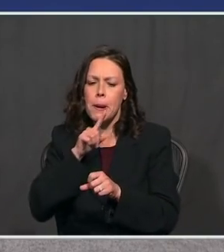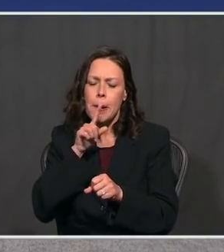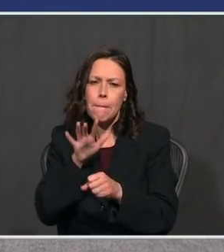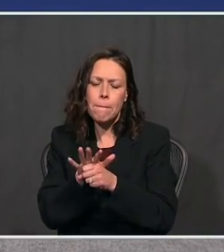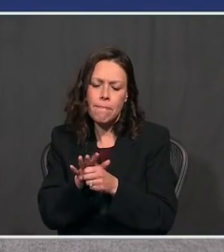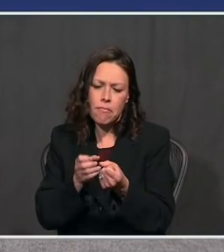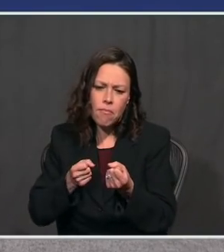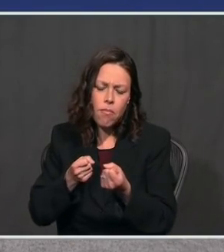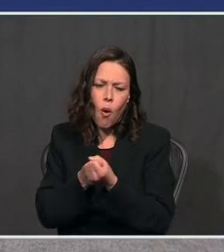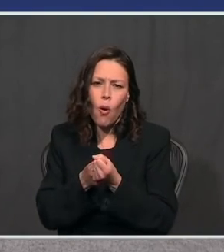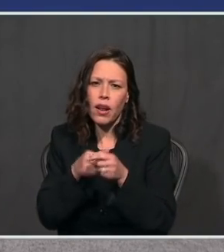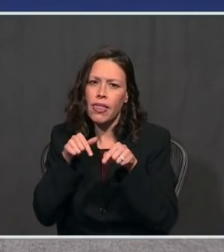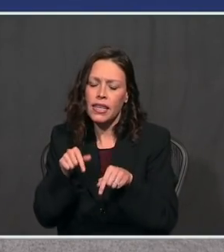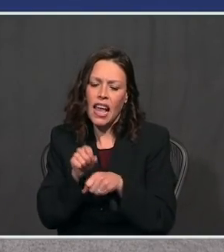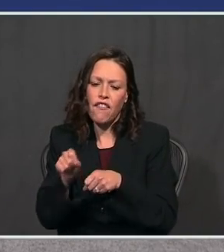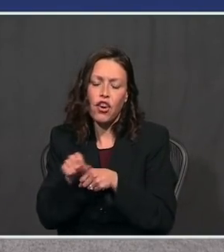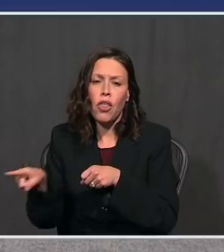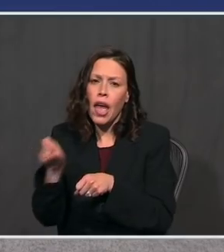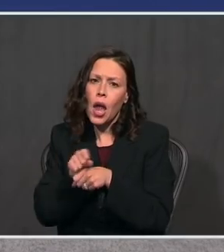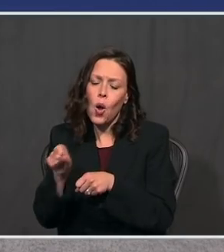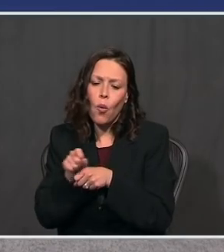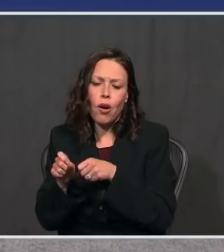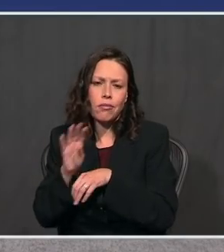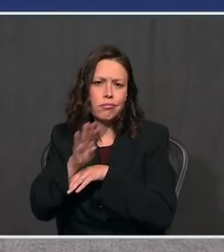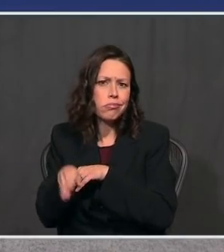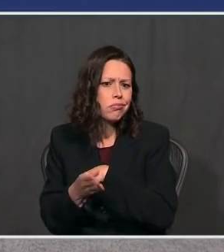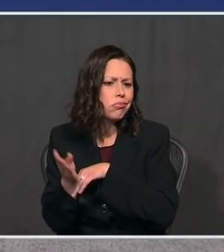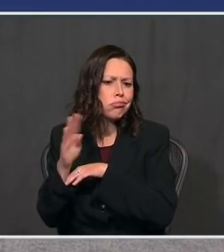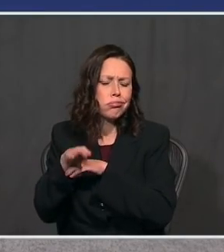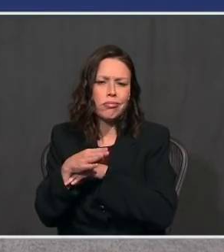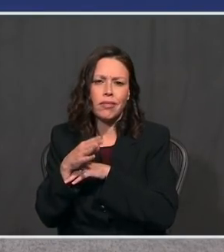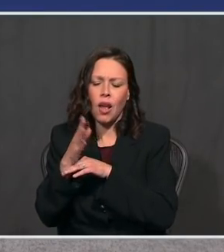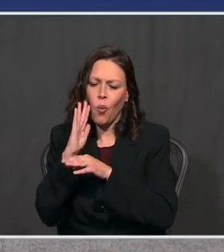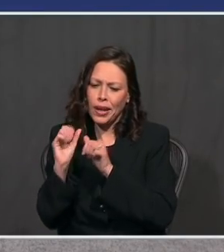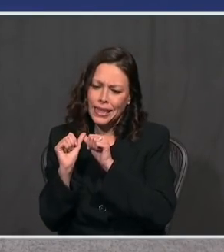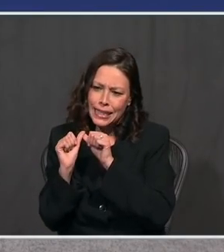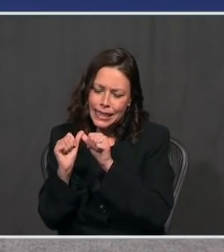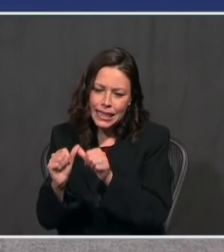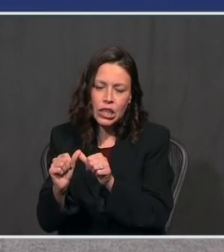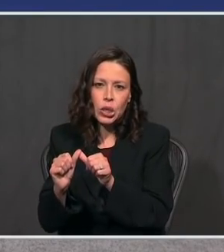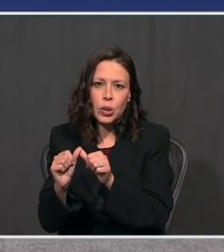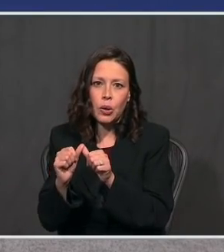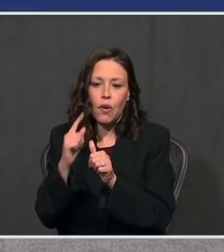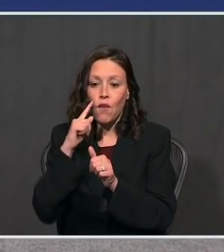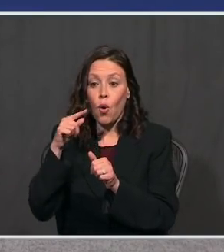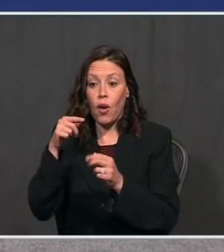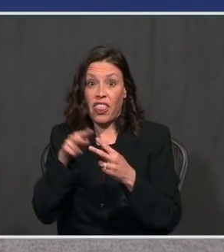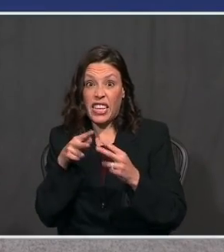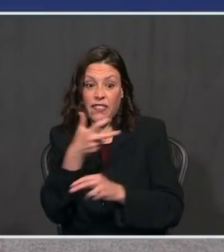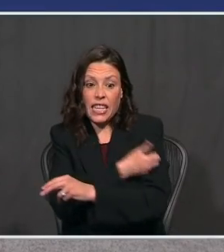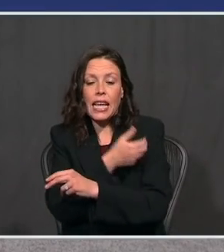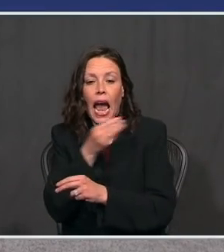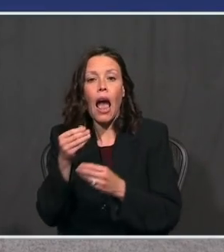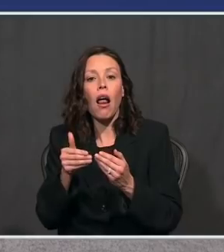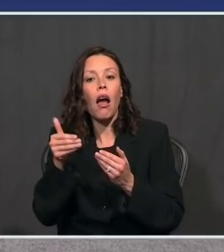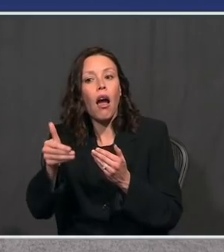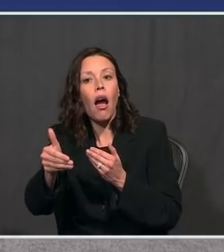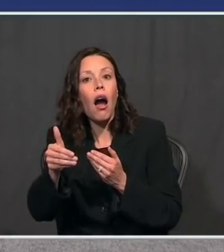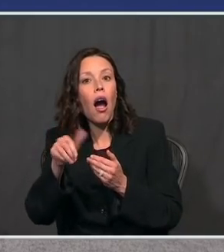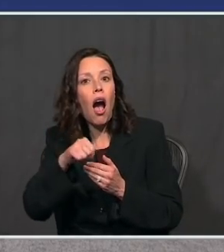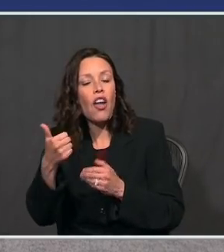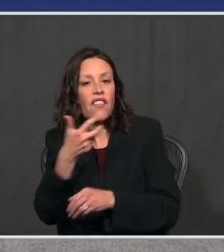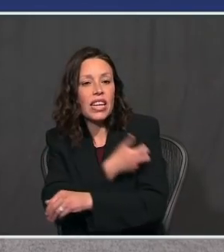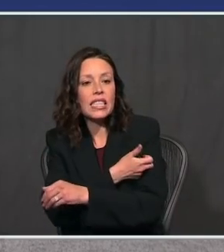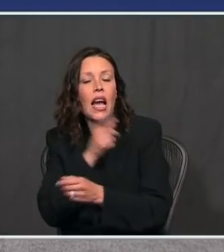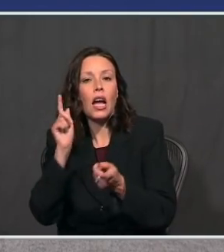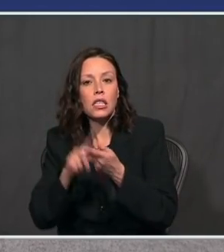this that they have worked tirelessly, and they'll continue to work tirelessly with these vaccines and additional vaccines